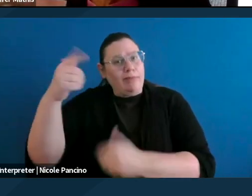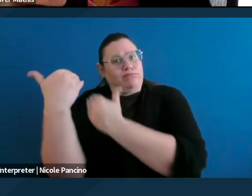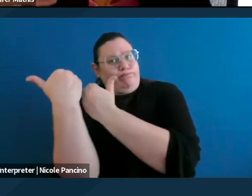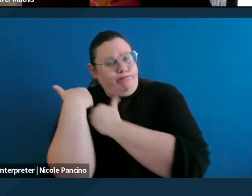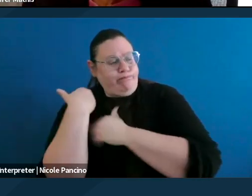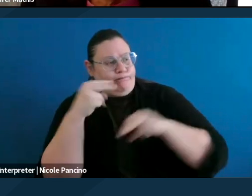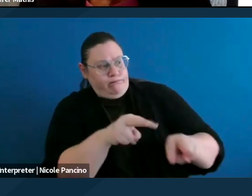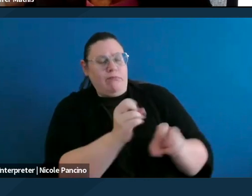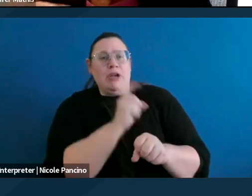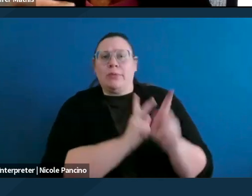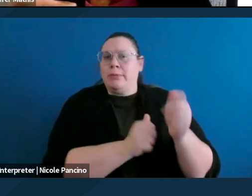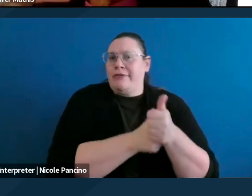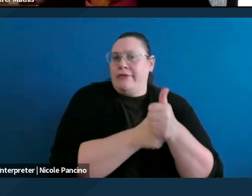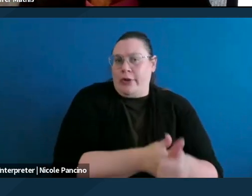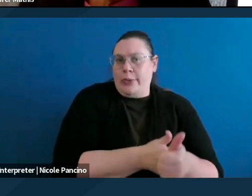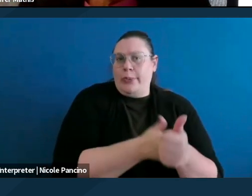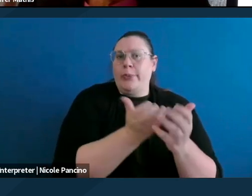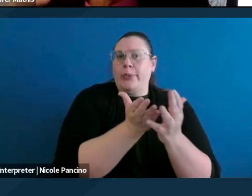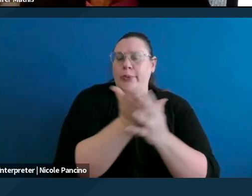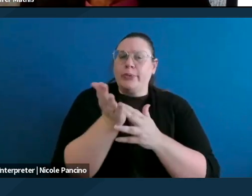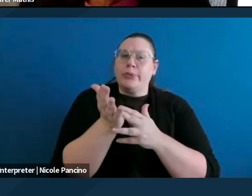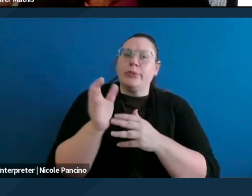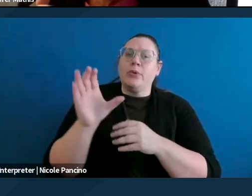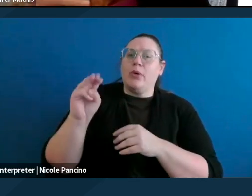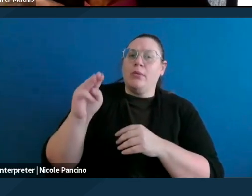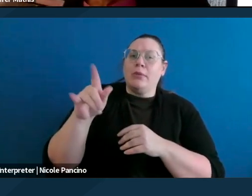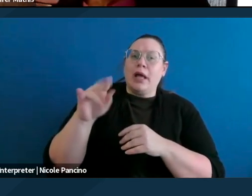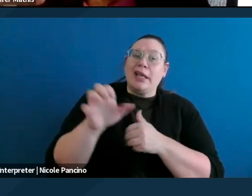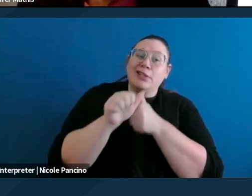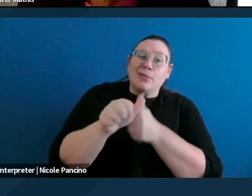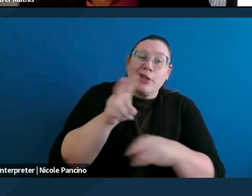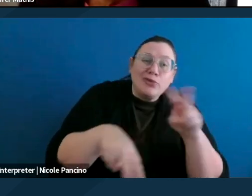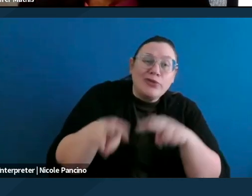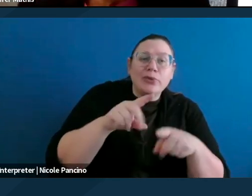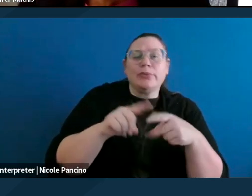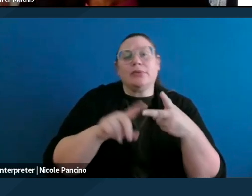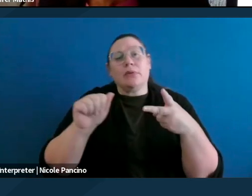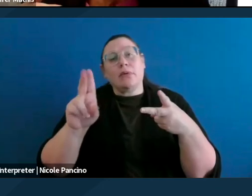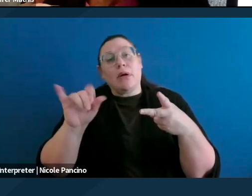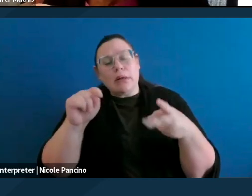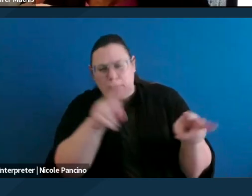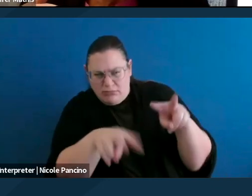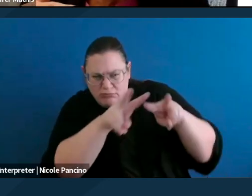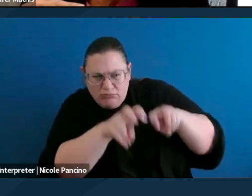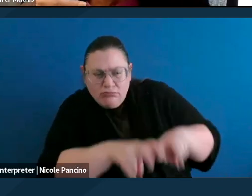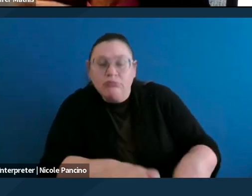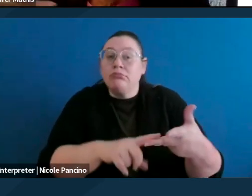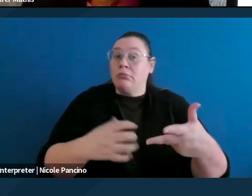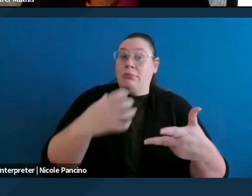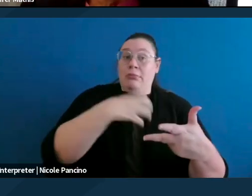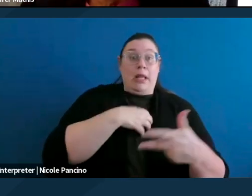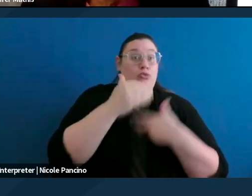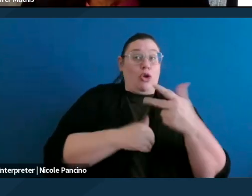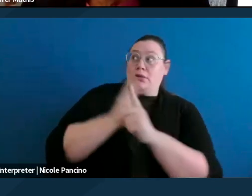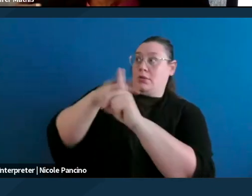itself through compliance reviews, audits, through complaint process. People can